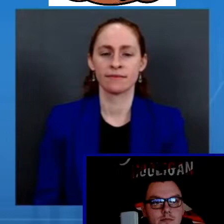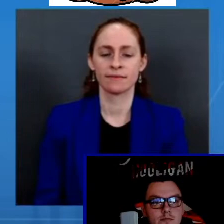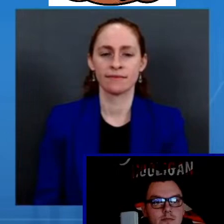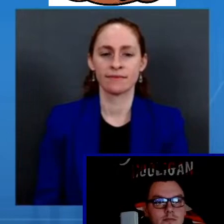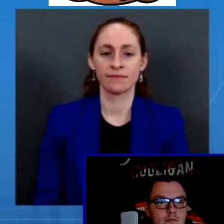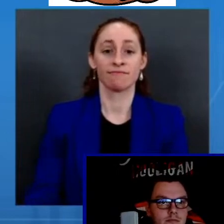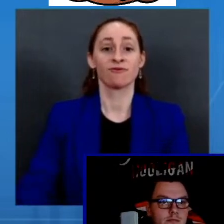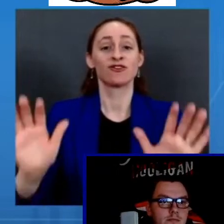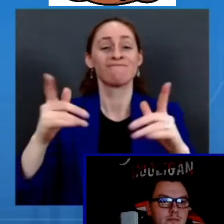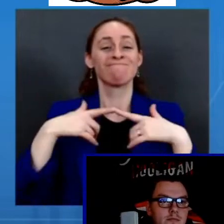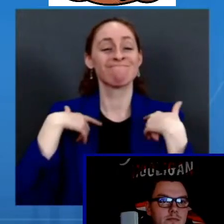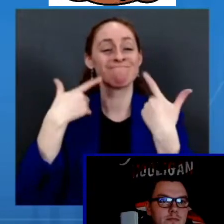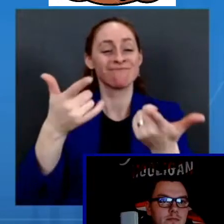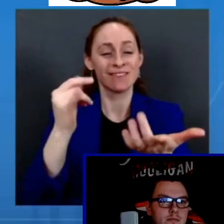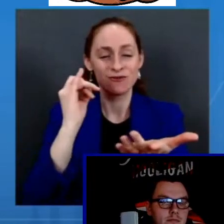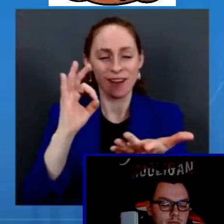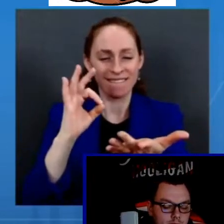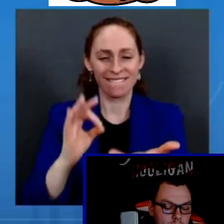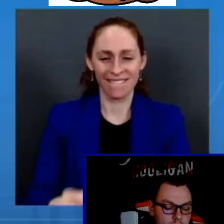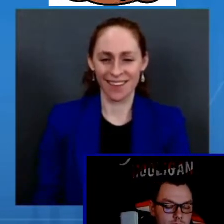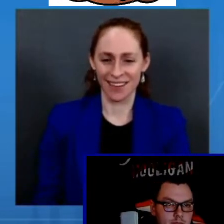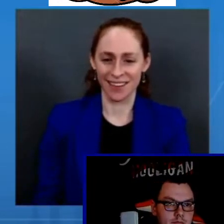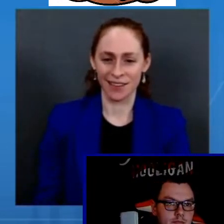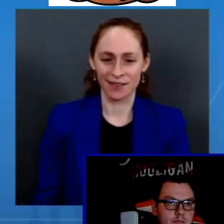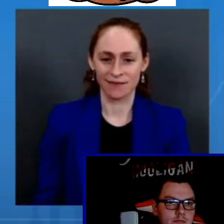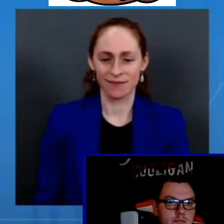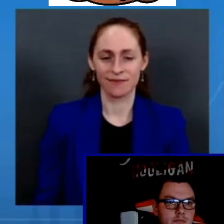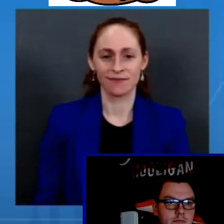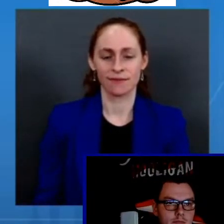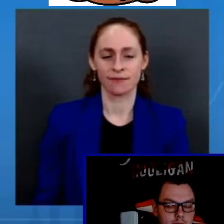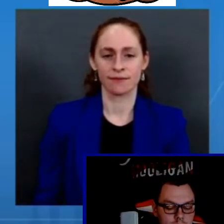that, let's open it up for some questions. Kevin?